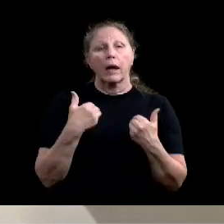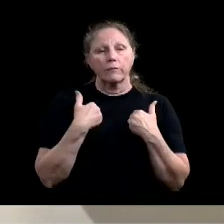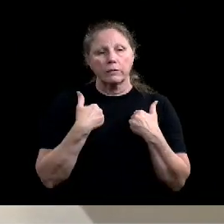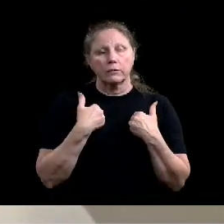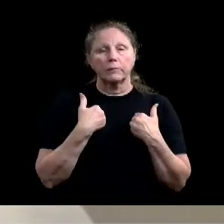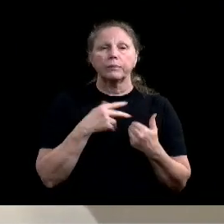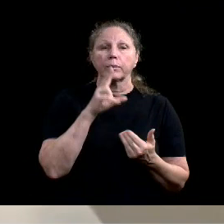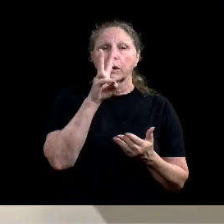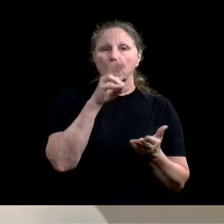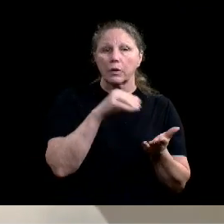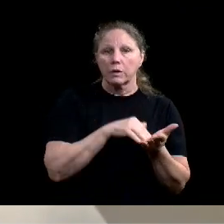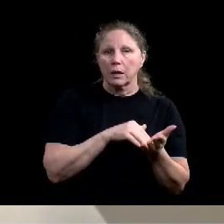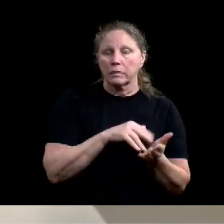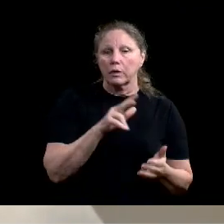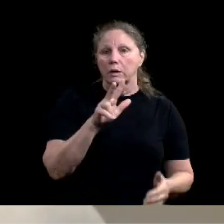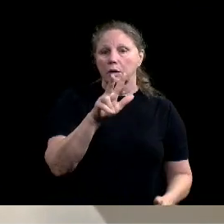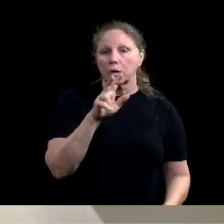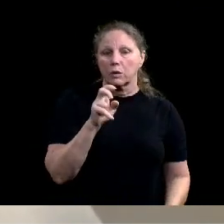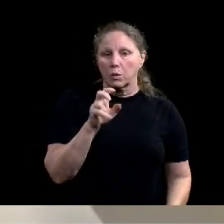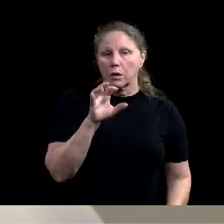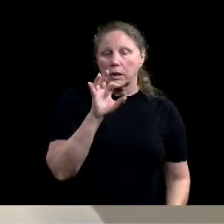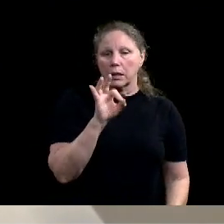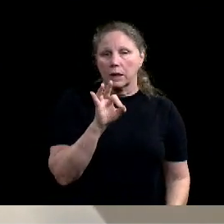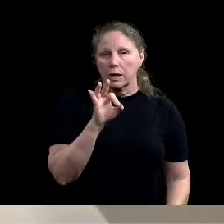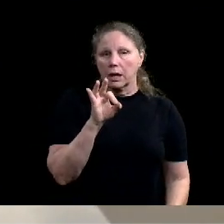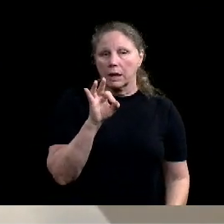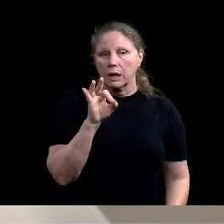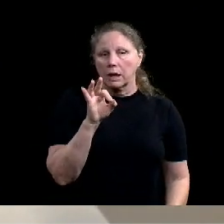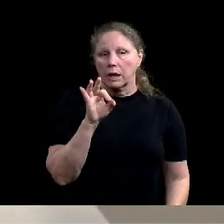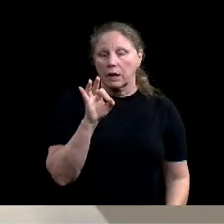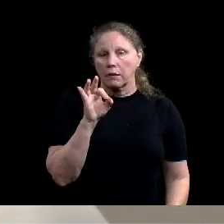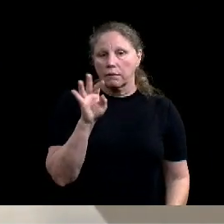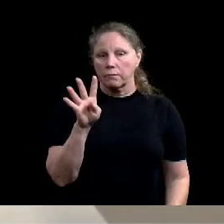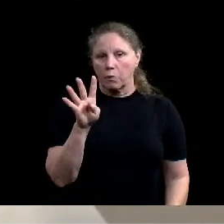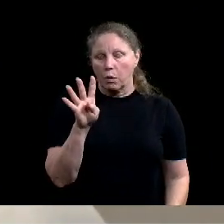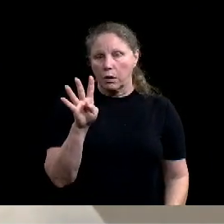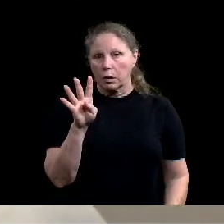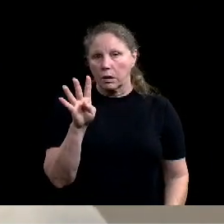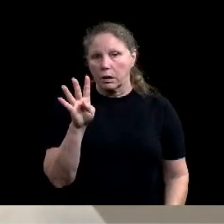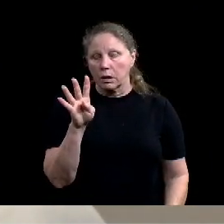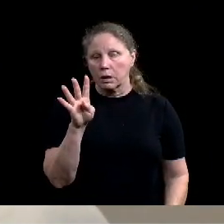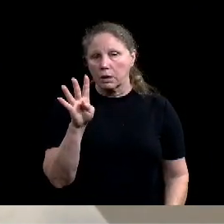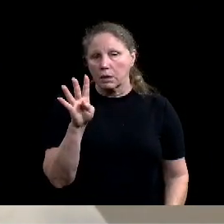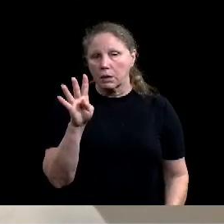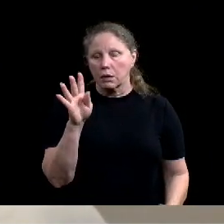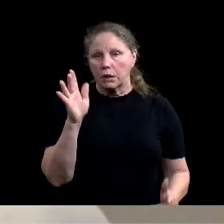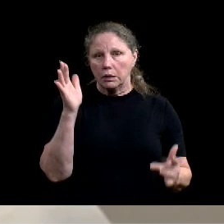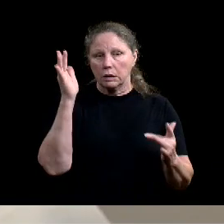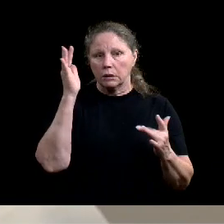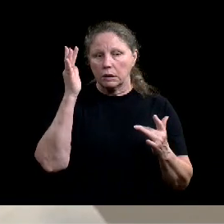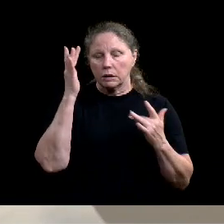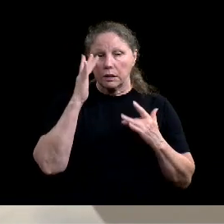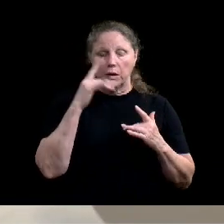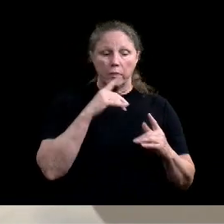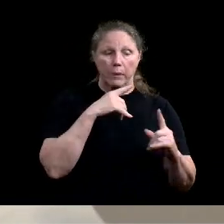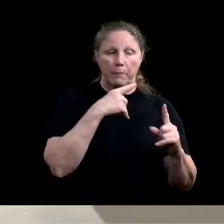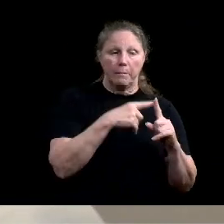2,394 tested. So that puts the positive rate about 3.6%.